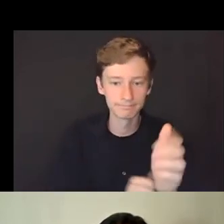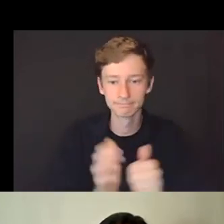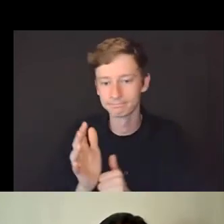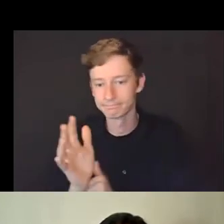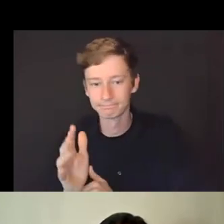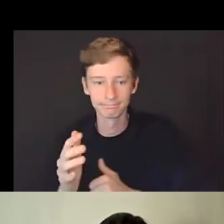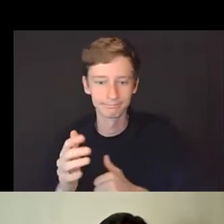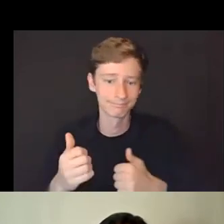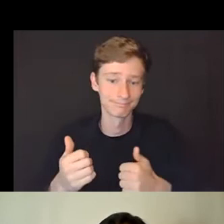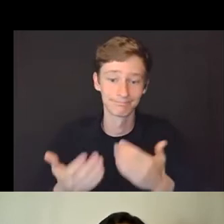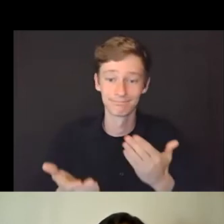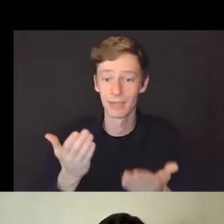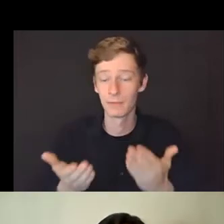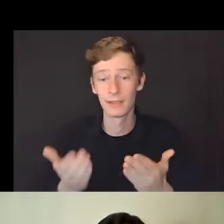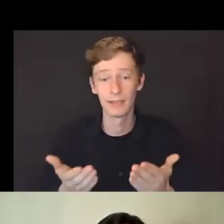maybe even